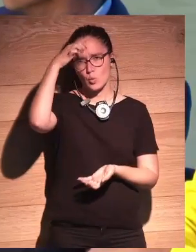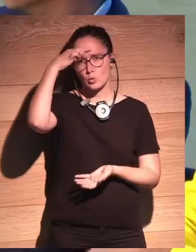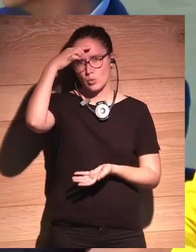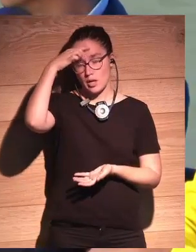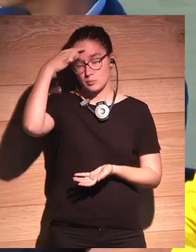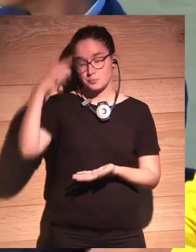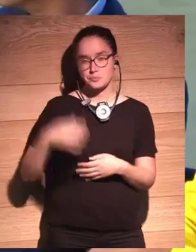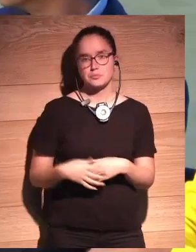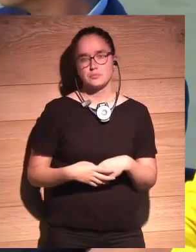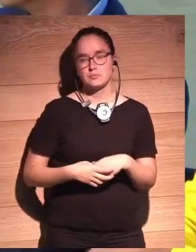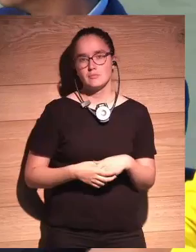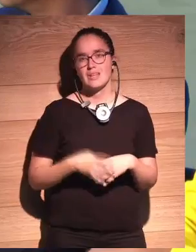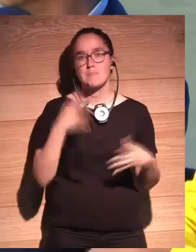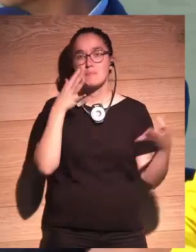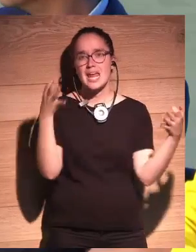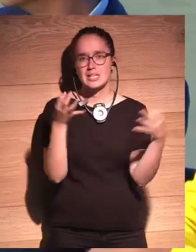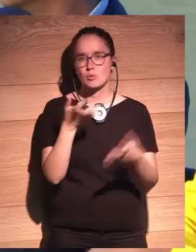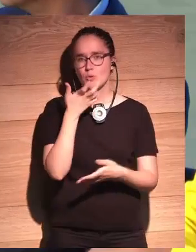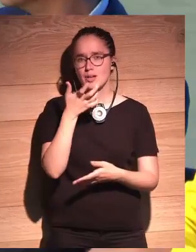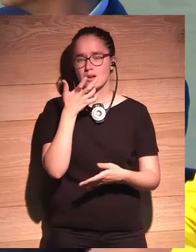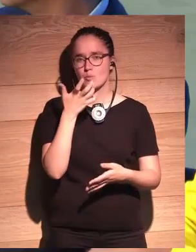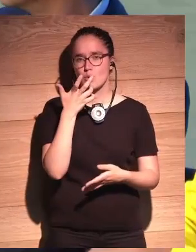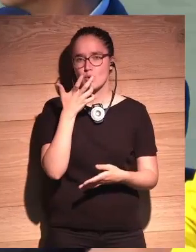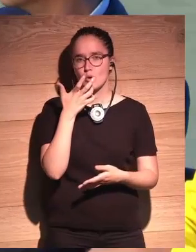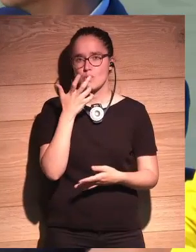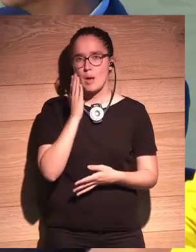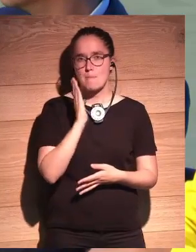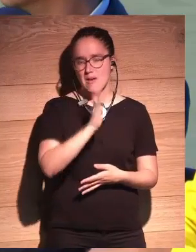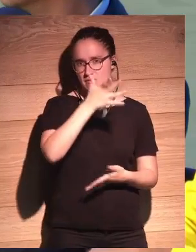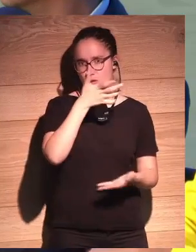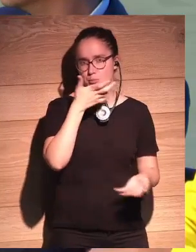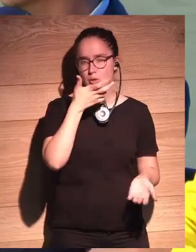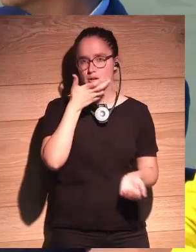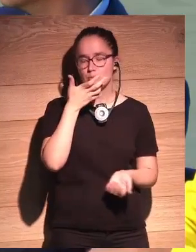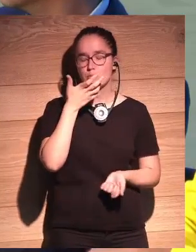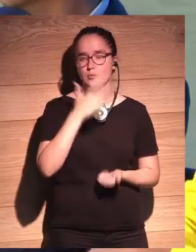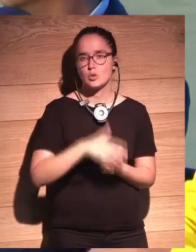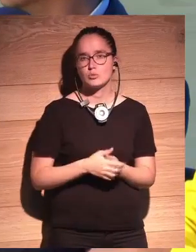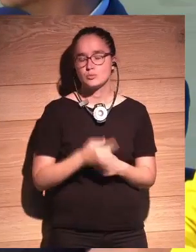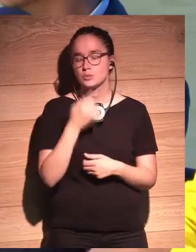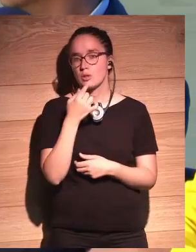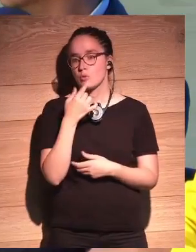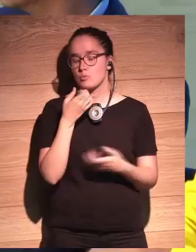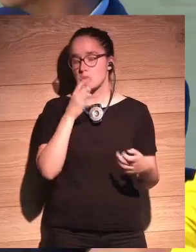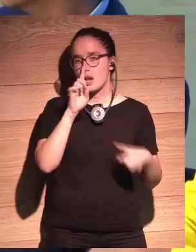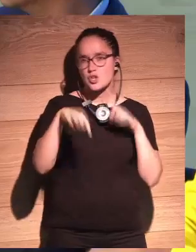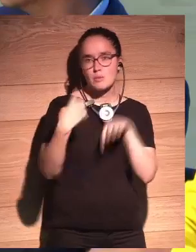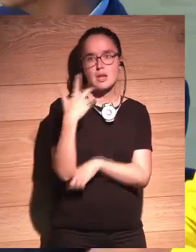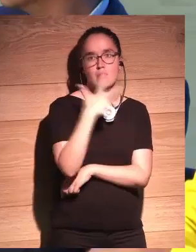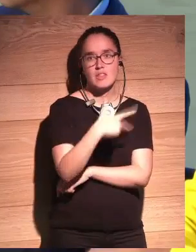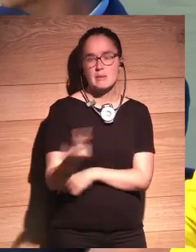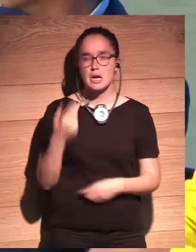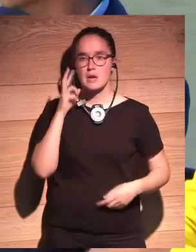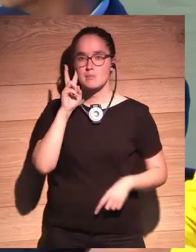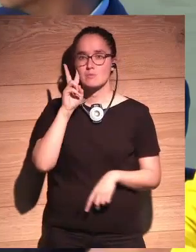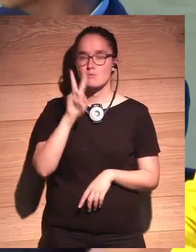to backfire something is when you let's see. The coming year in Denmark, we'll see a lot of